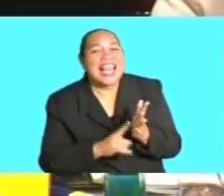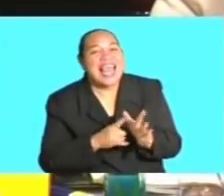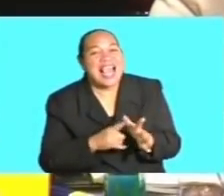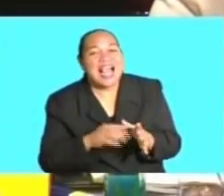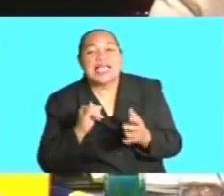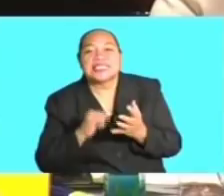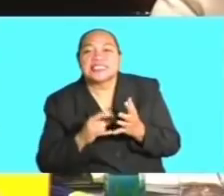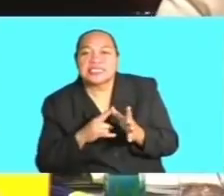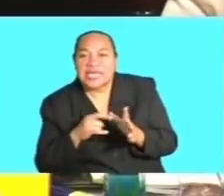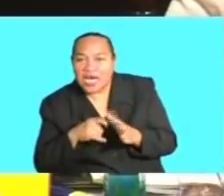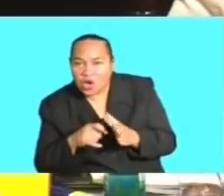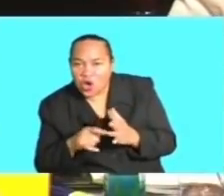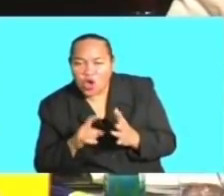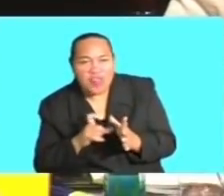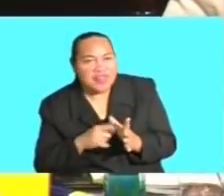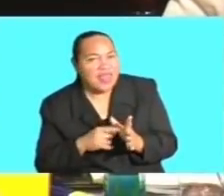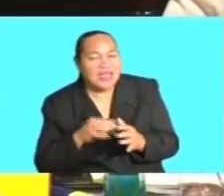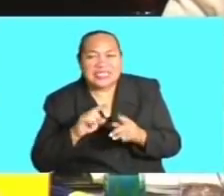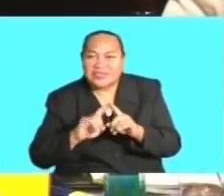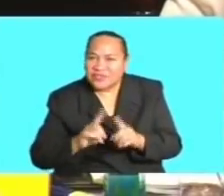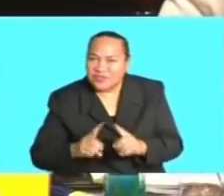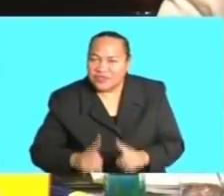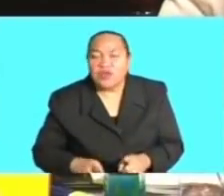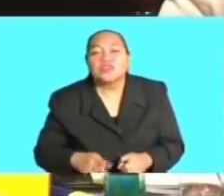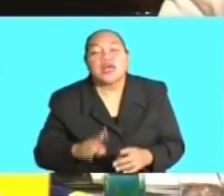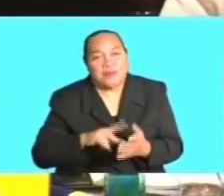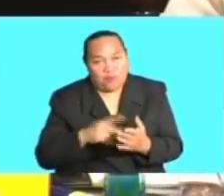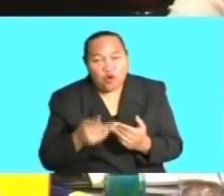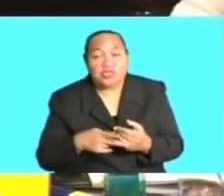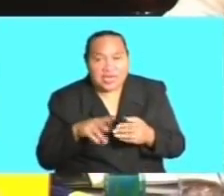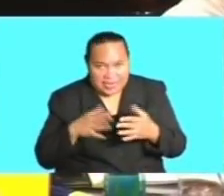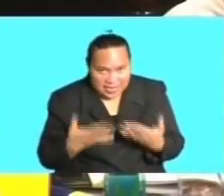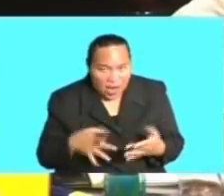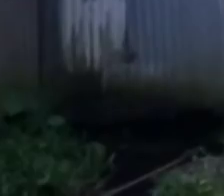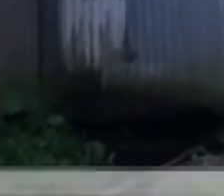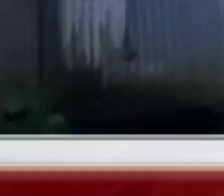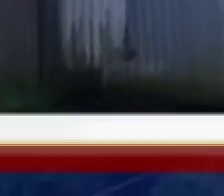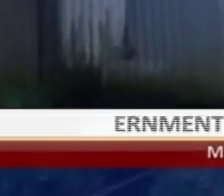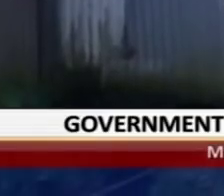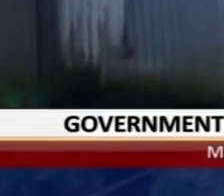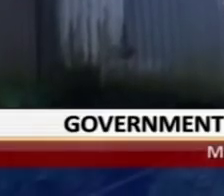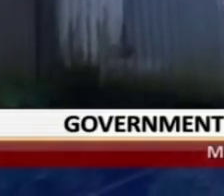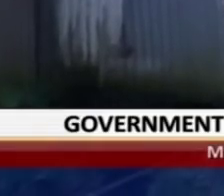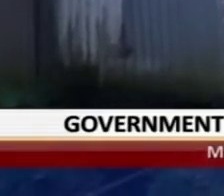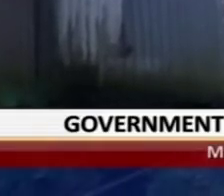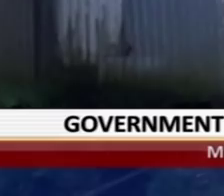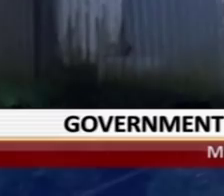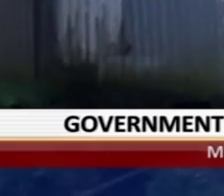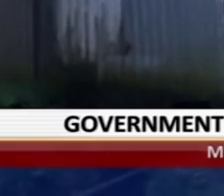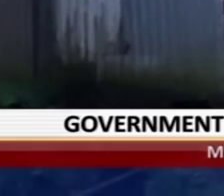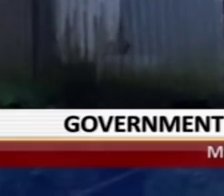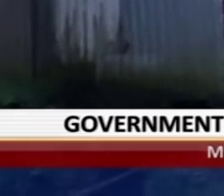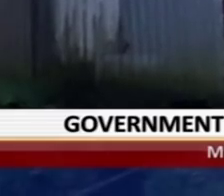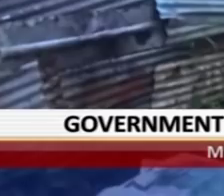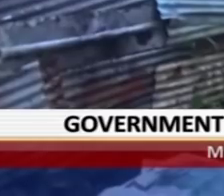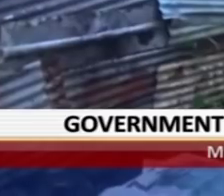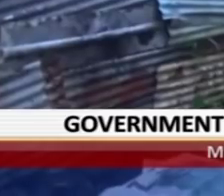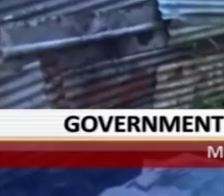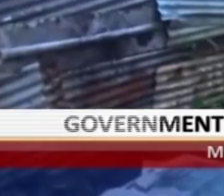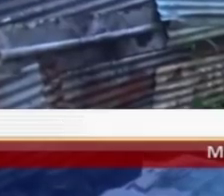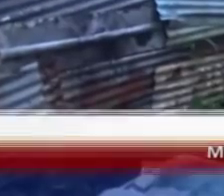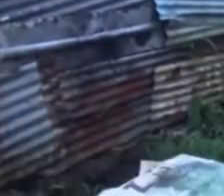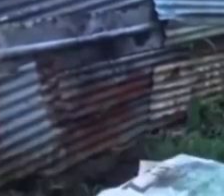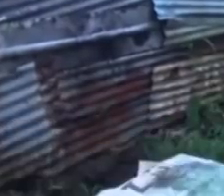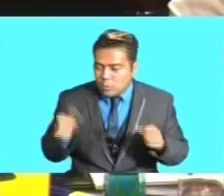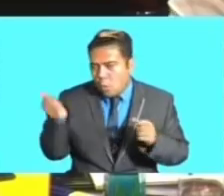Tavela, Torre, and Goea. These are the projects that we are working on. Kumar says it will take time to formalize these